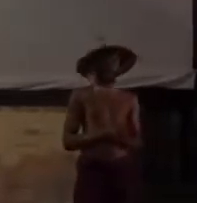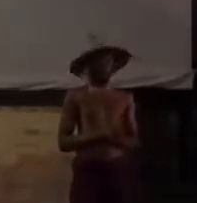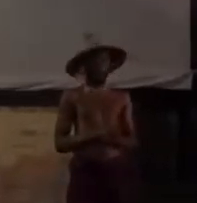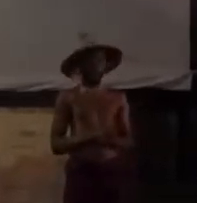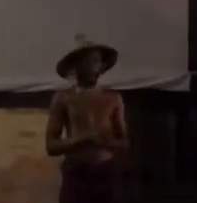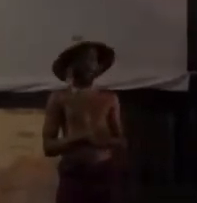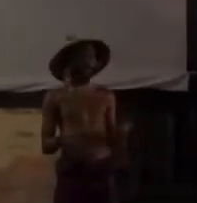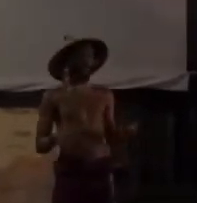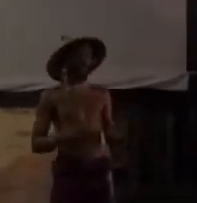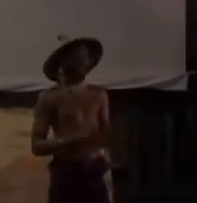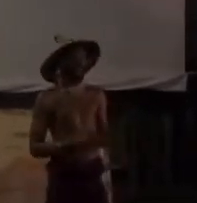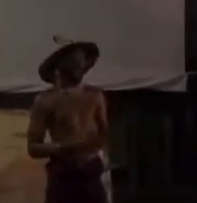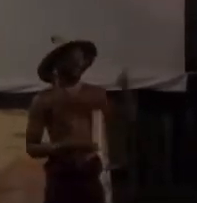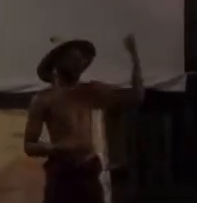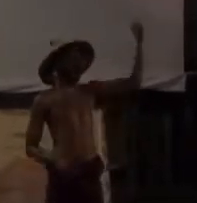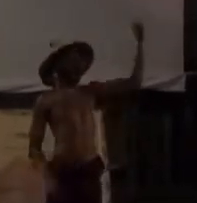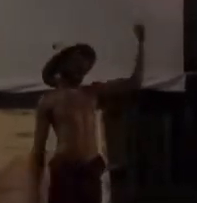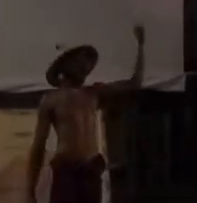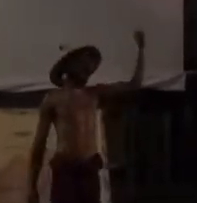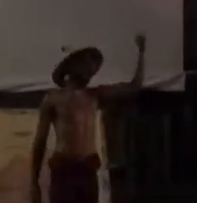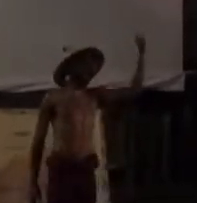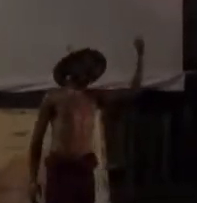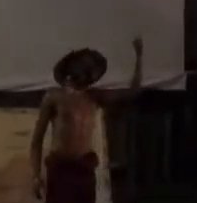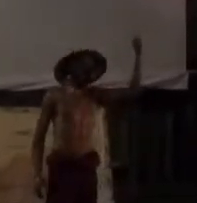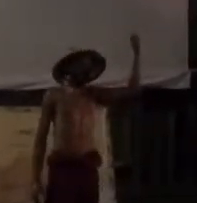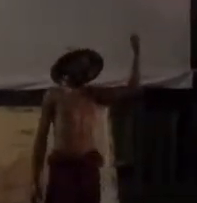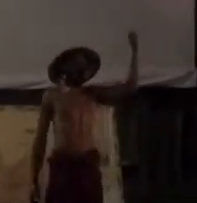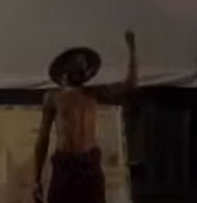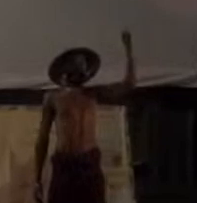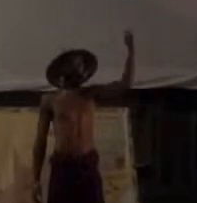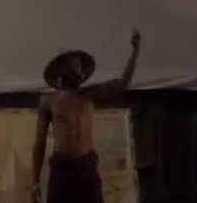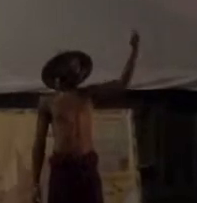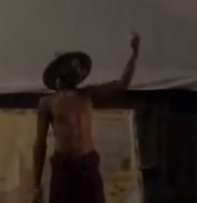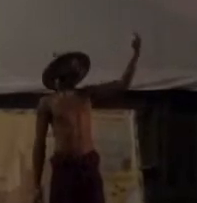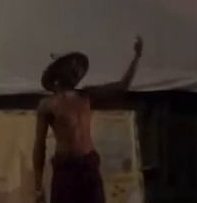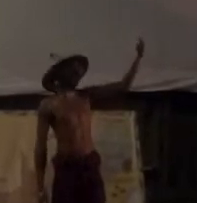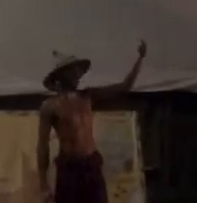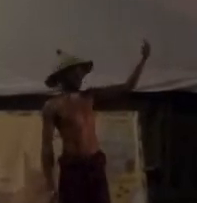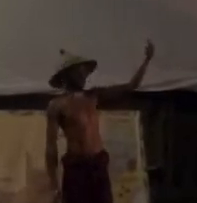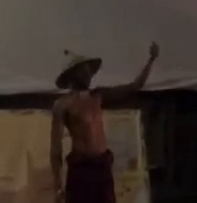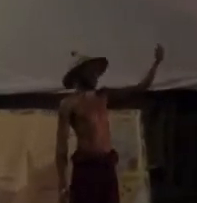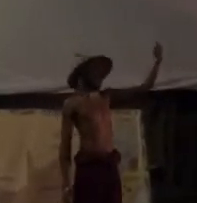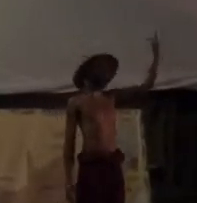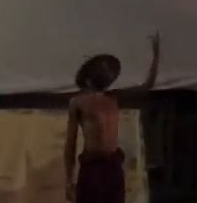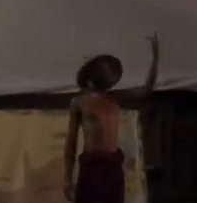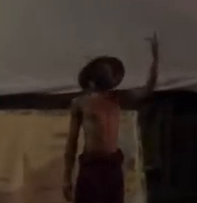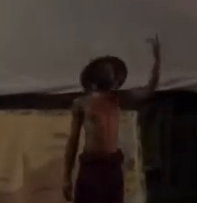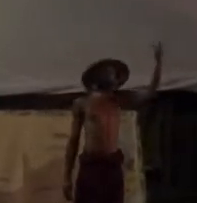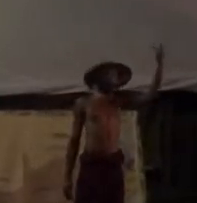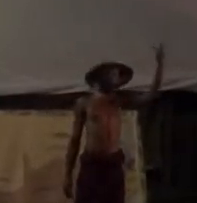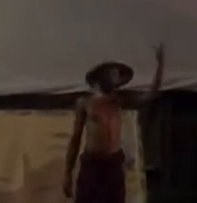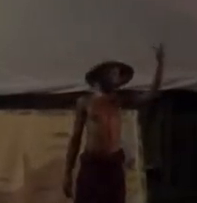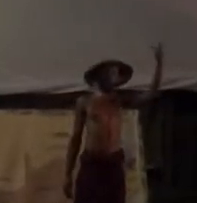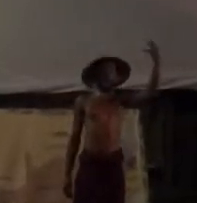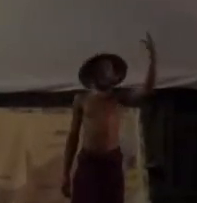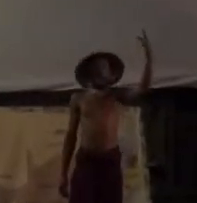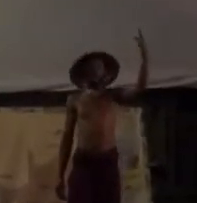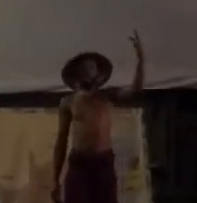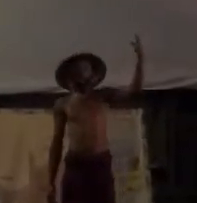different tribes, namely Amandebe, the Ndebele speaking people, Amasu,